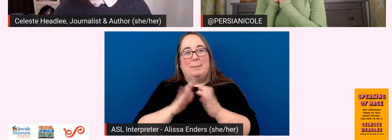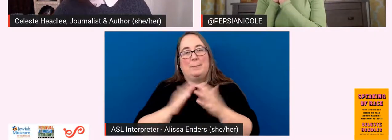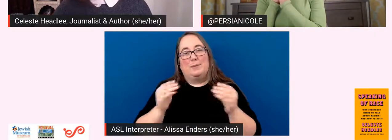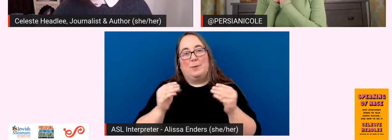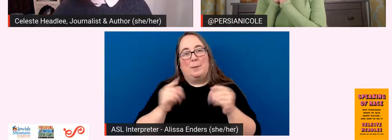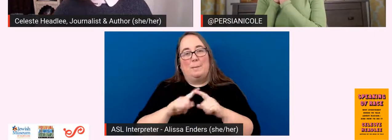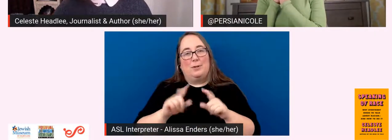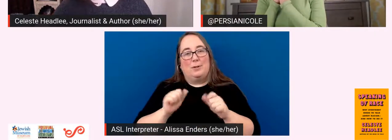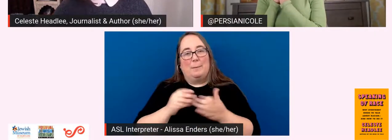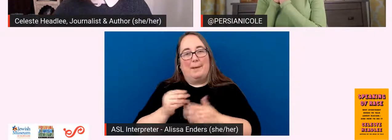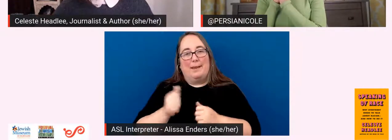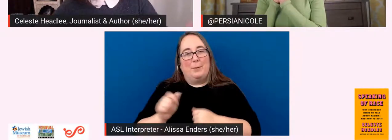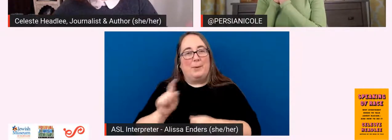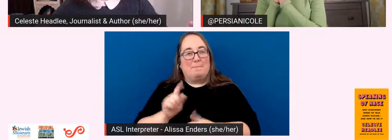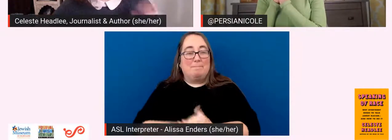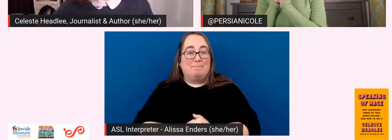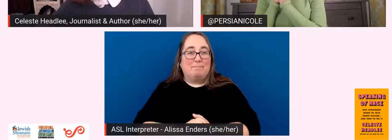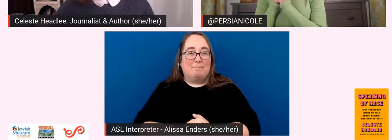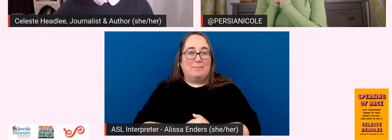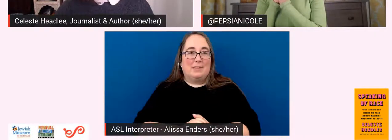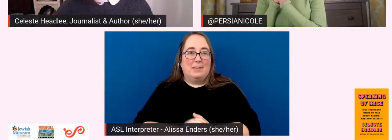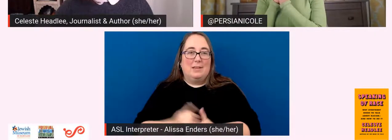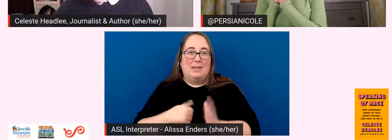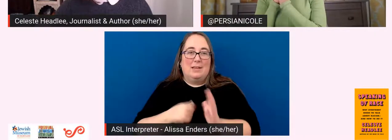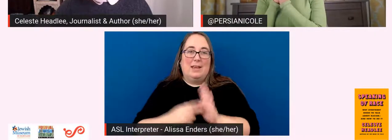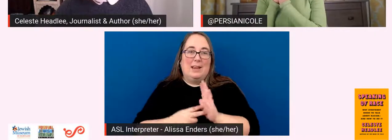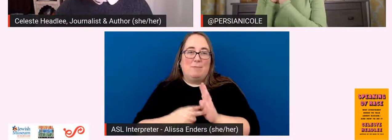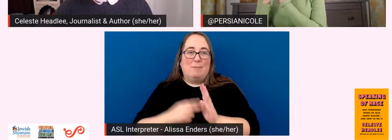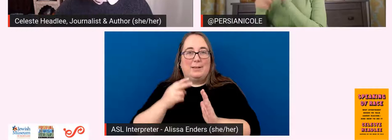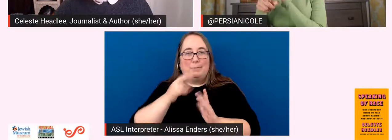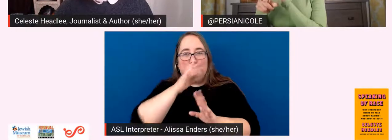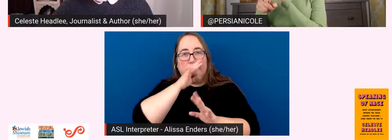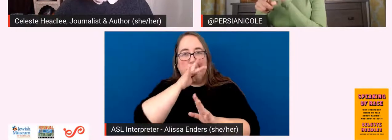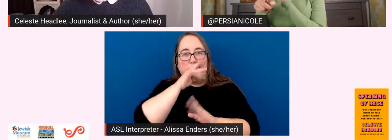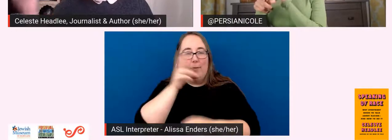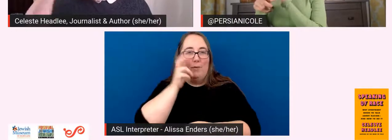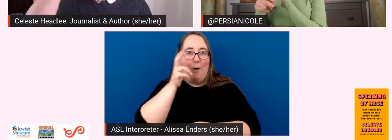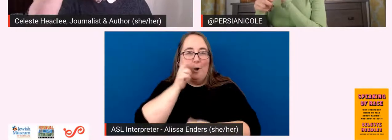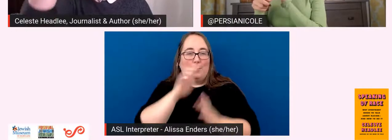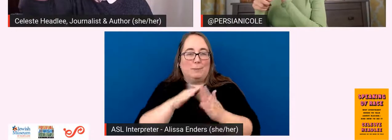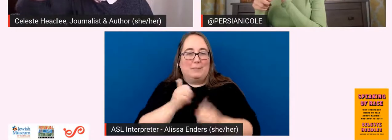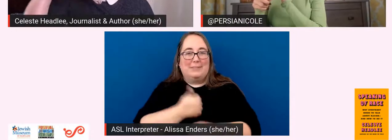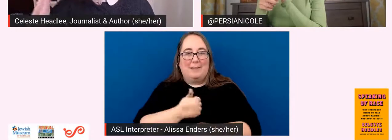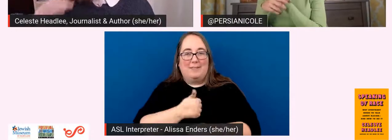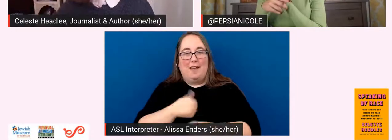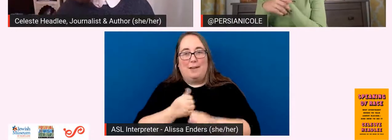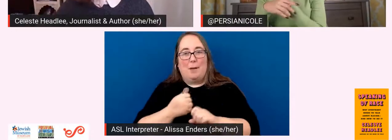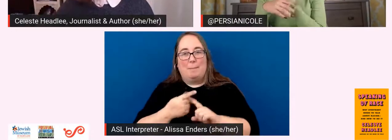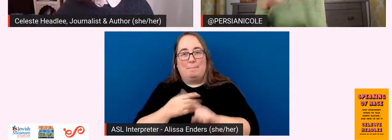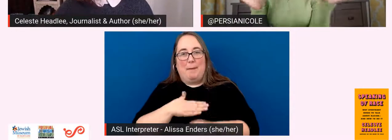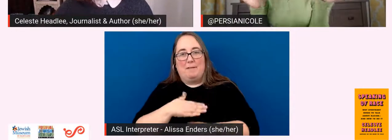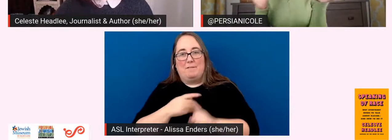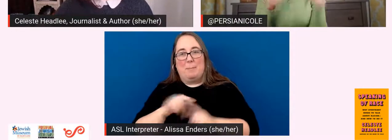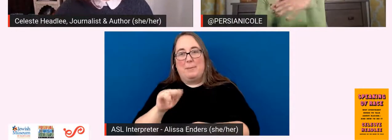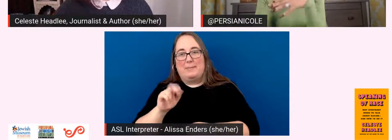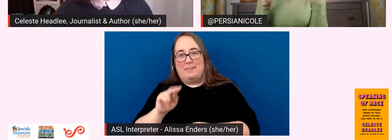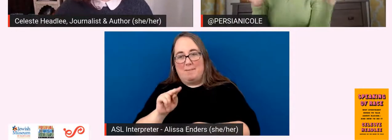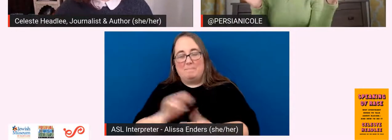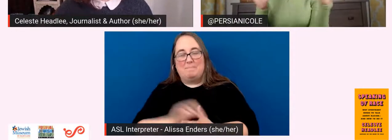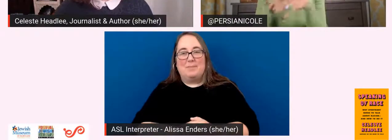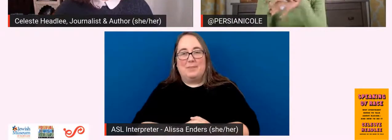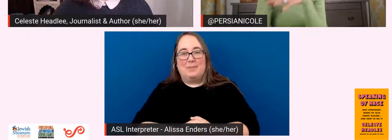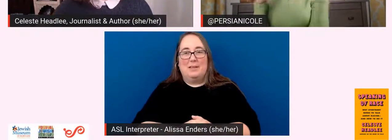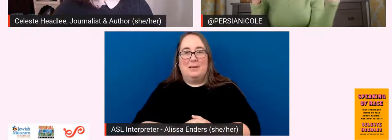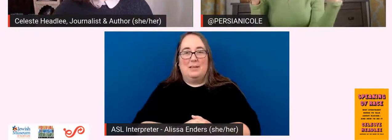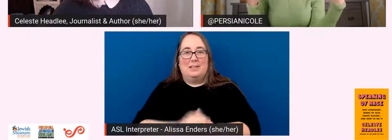but you can find it pretty much anywhere. And I read the audiobook myself. Yeah, I got mine from Amazon. So, and the stars